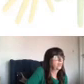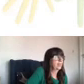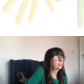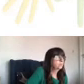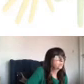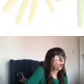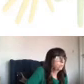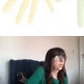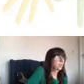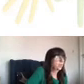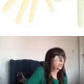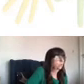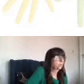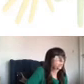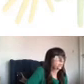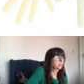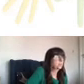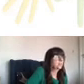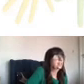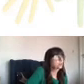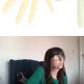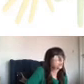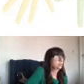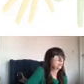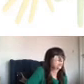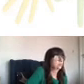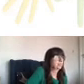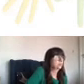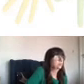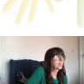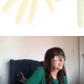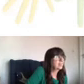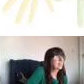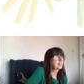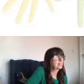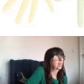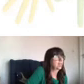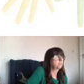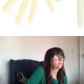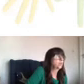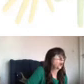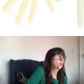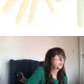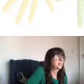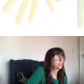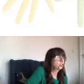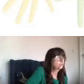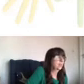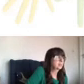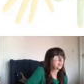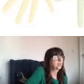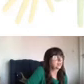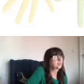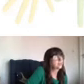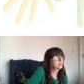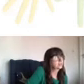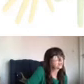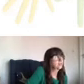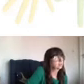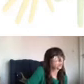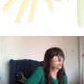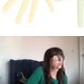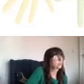more predominantly popular in the world at the moment, the social model of disability. So that is opposite to that,